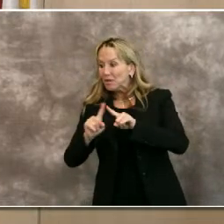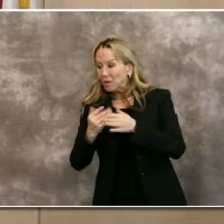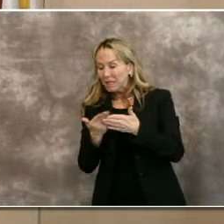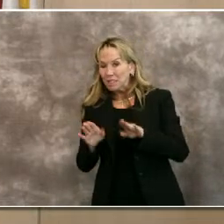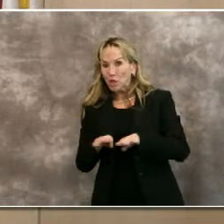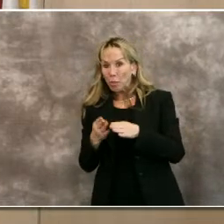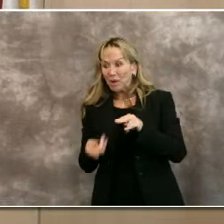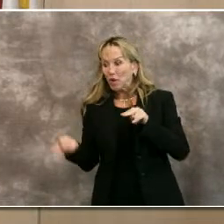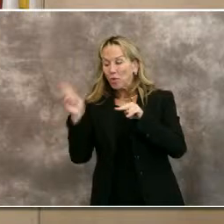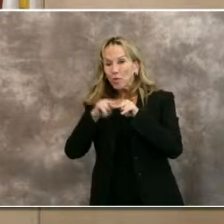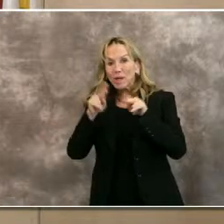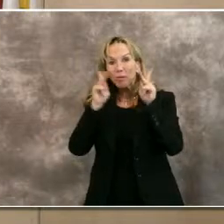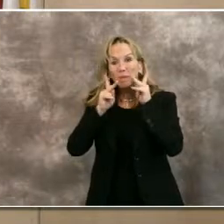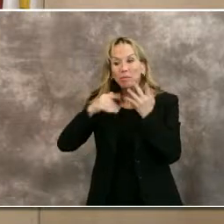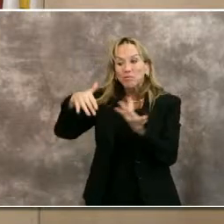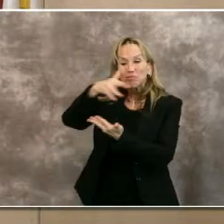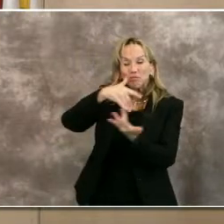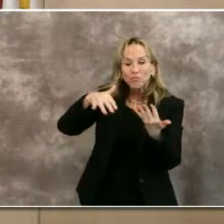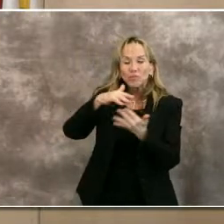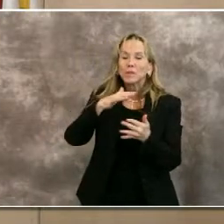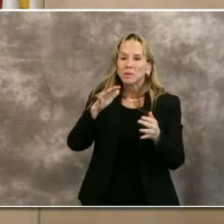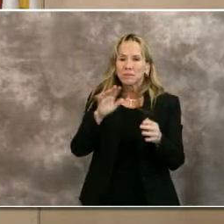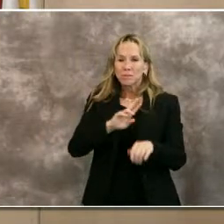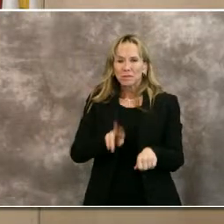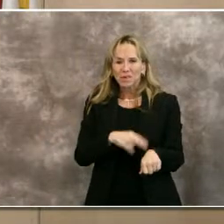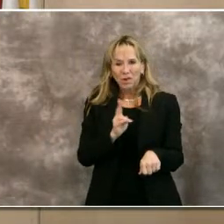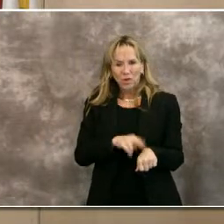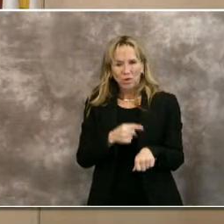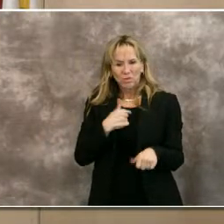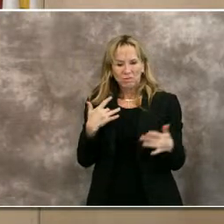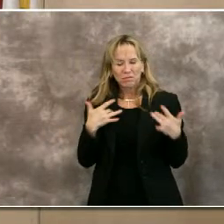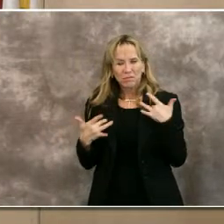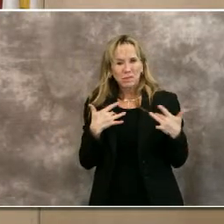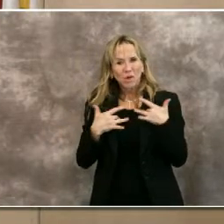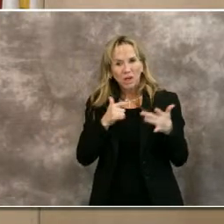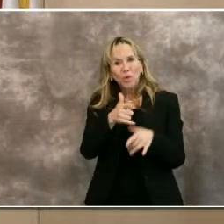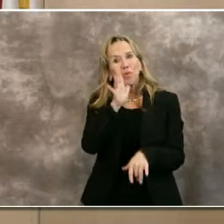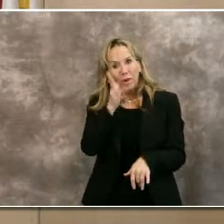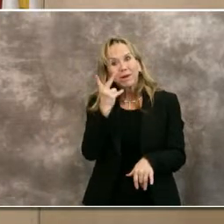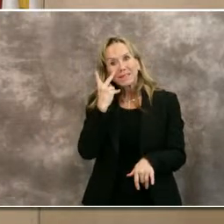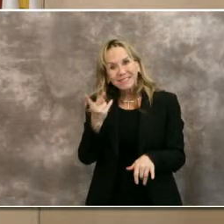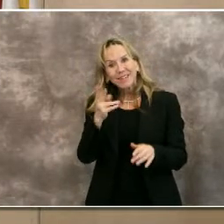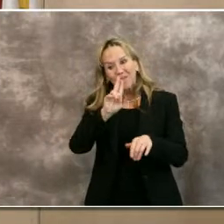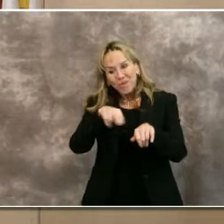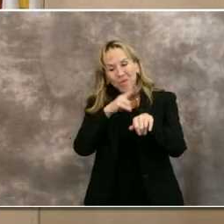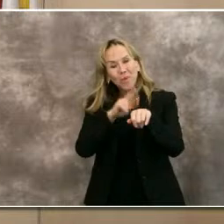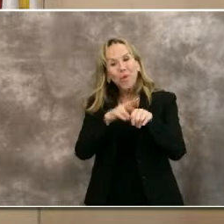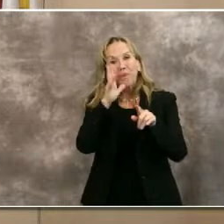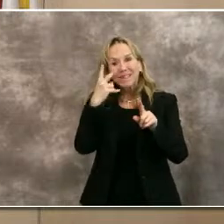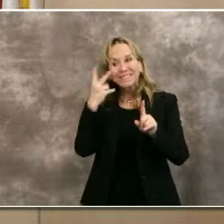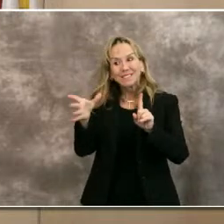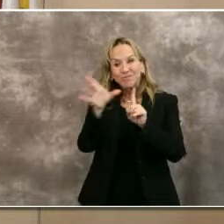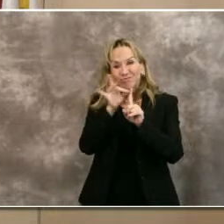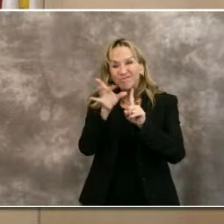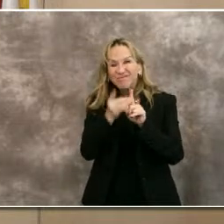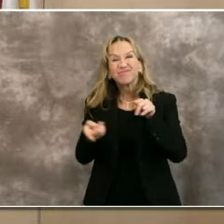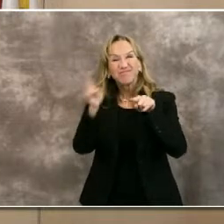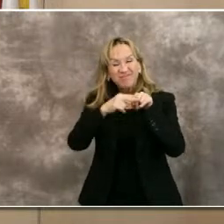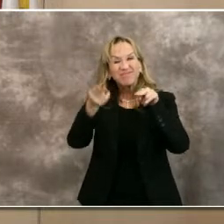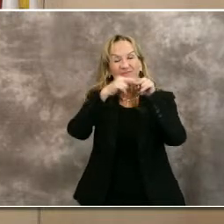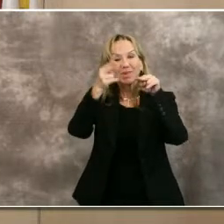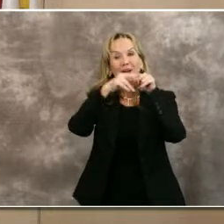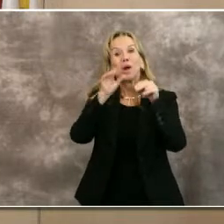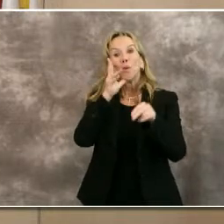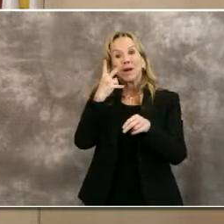and increase activities, there is a significant concern that we will see an increase in the number of cases and the number